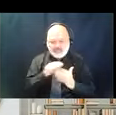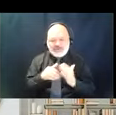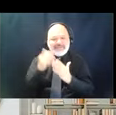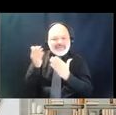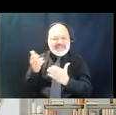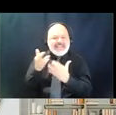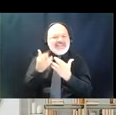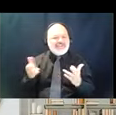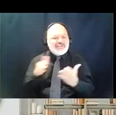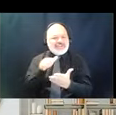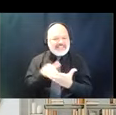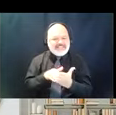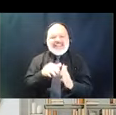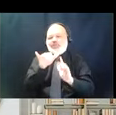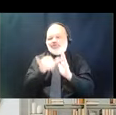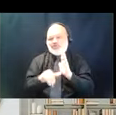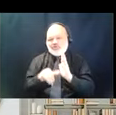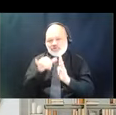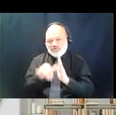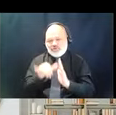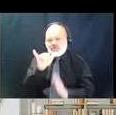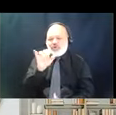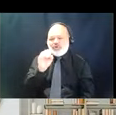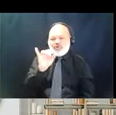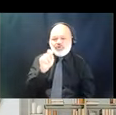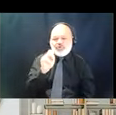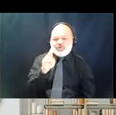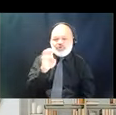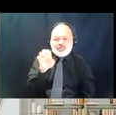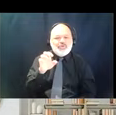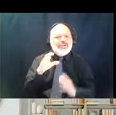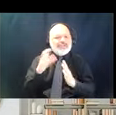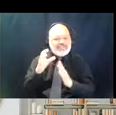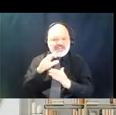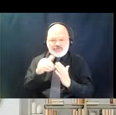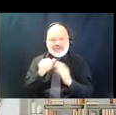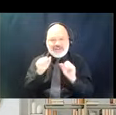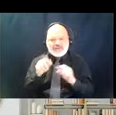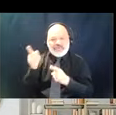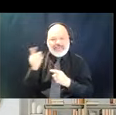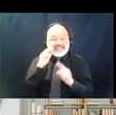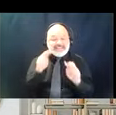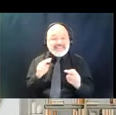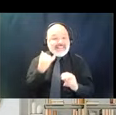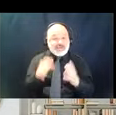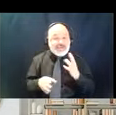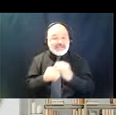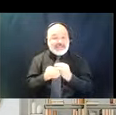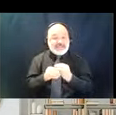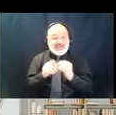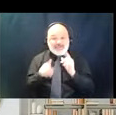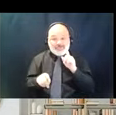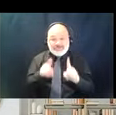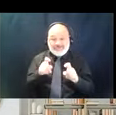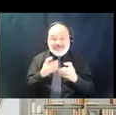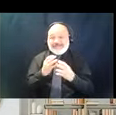Center and also our YouTube channel. So you'll be able to access all the information and also all the links as well. If you have any additional questions, feel free to send